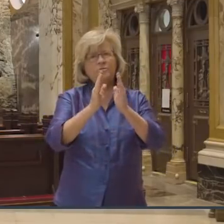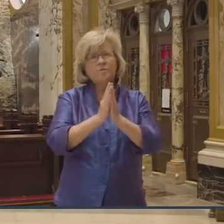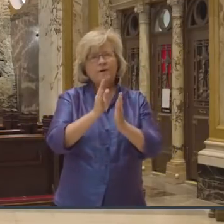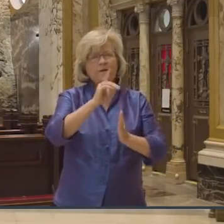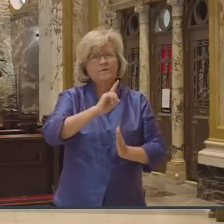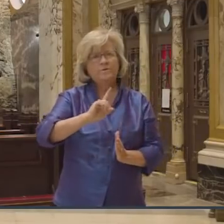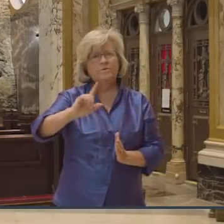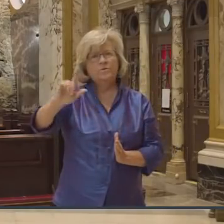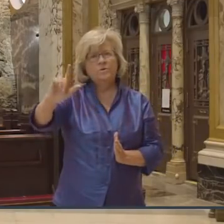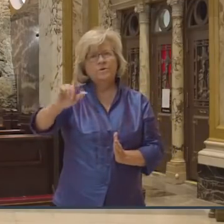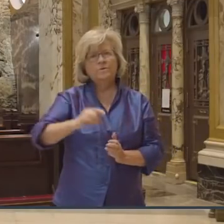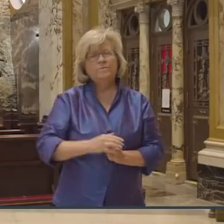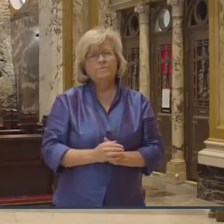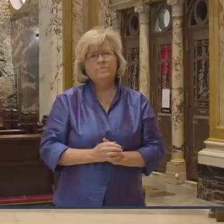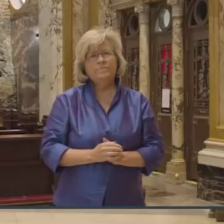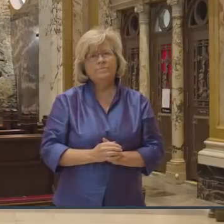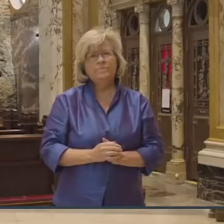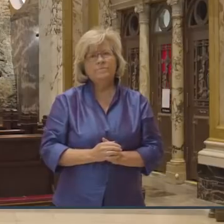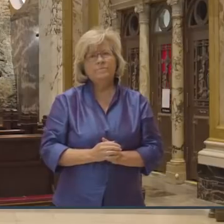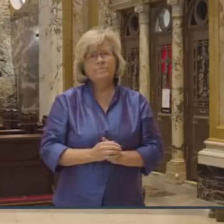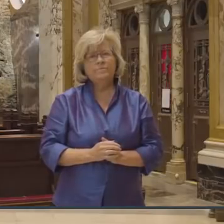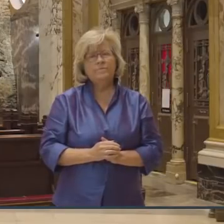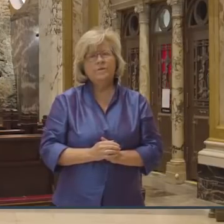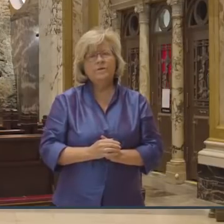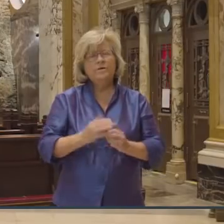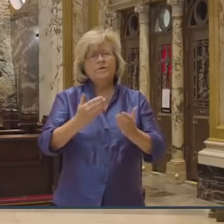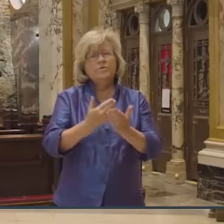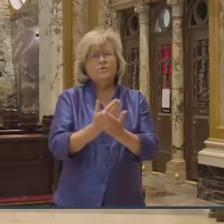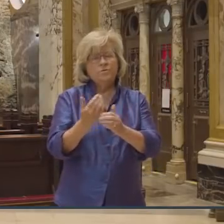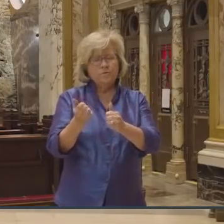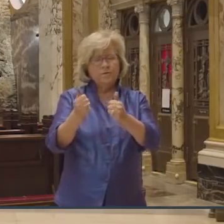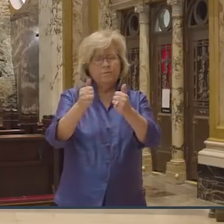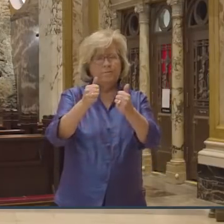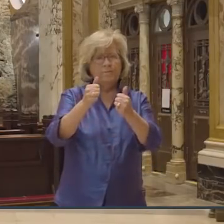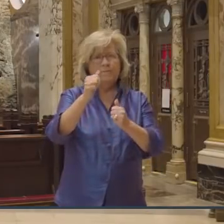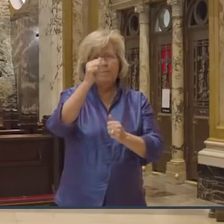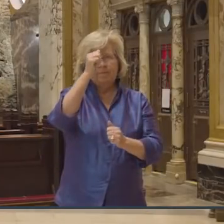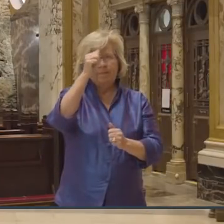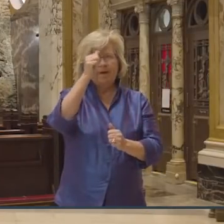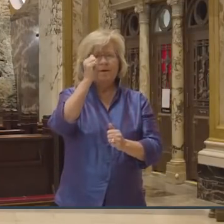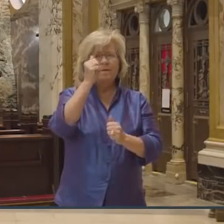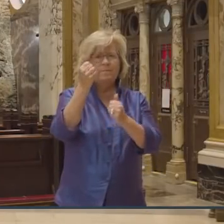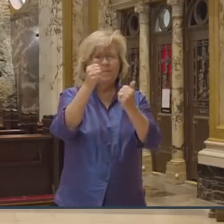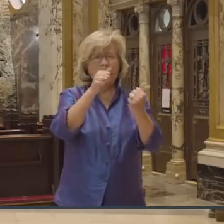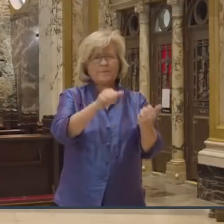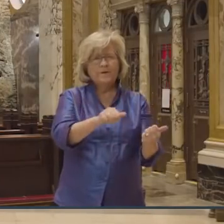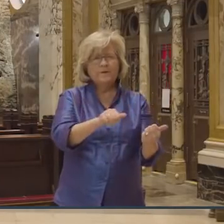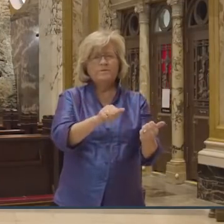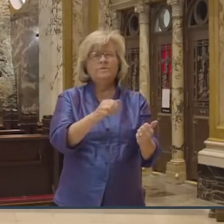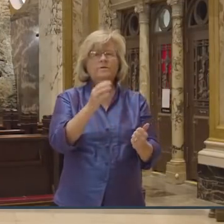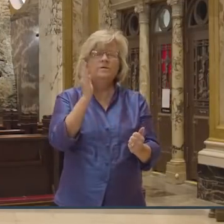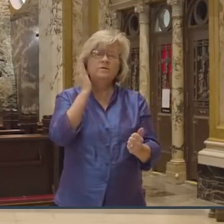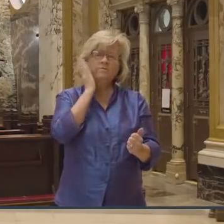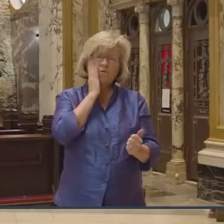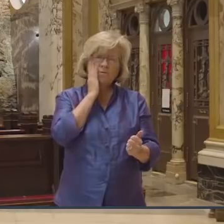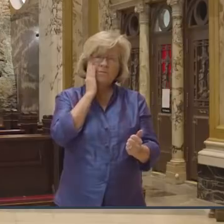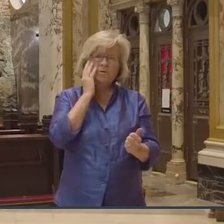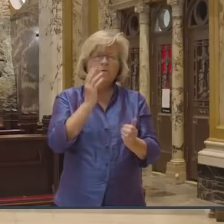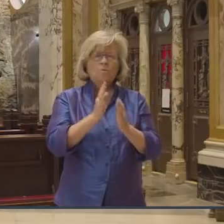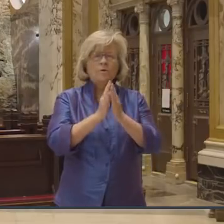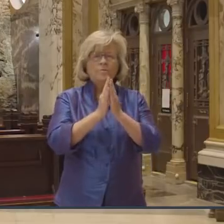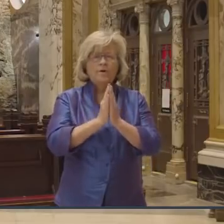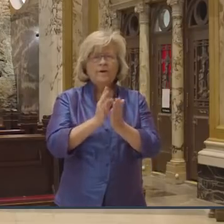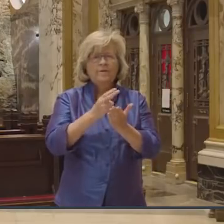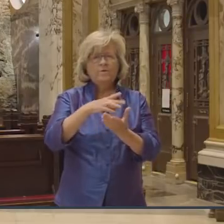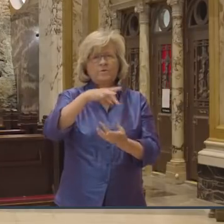Lord. Lord, hear our prayer. For the newly baptized and confirmed, may the flame of the Holy Spirit grow